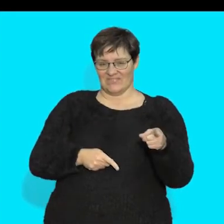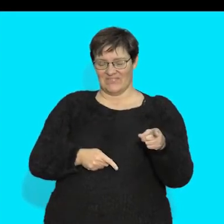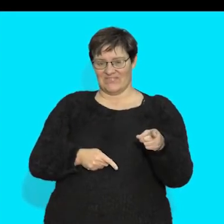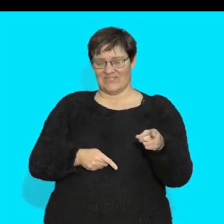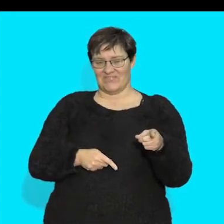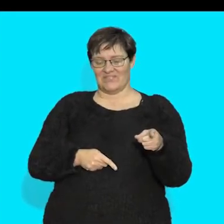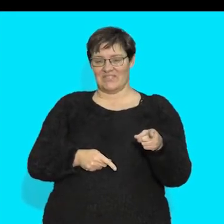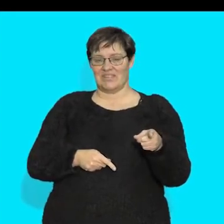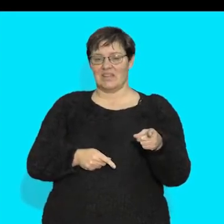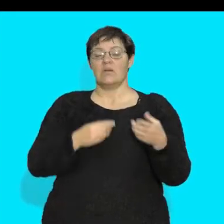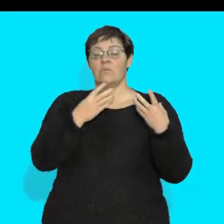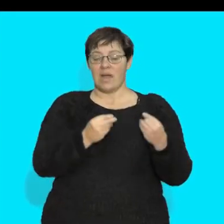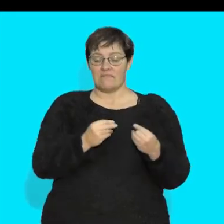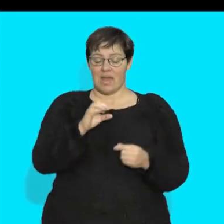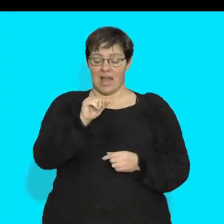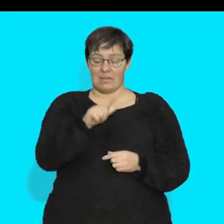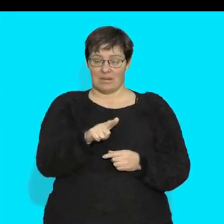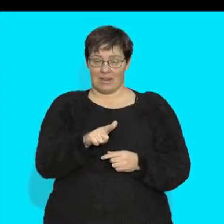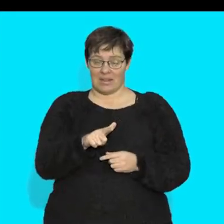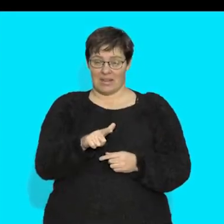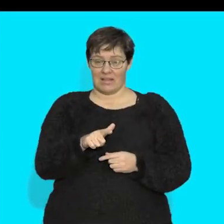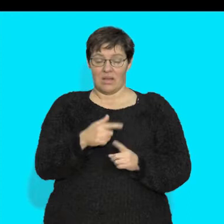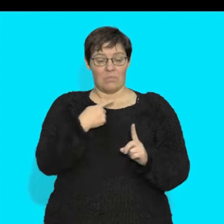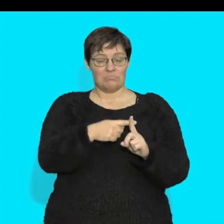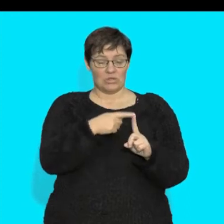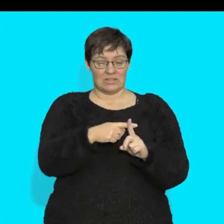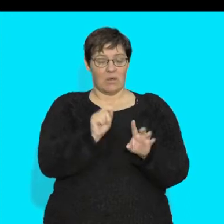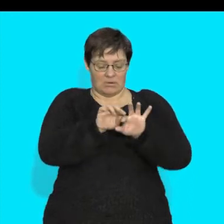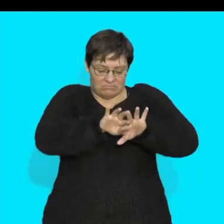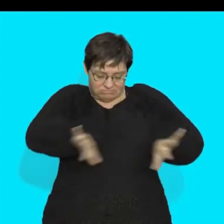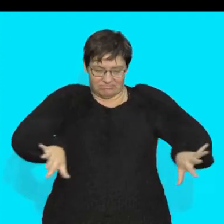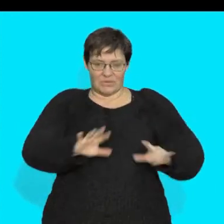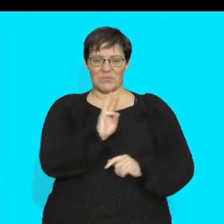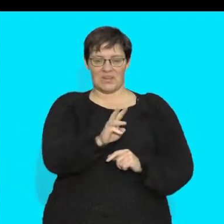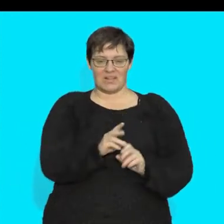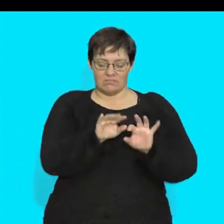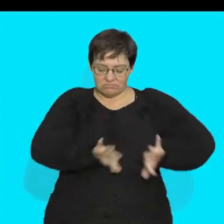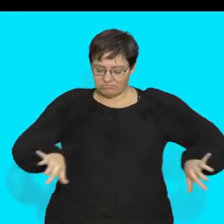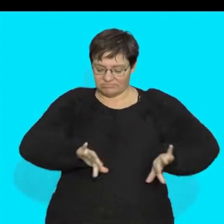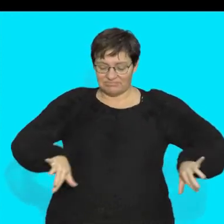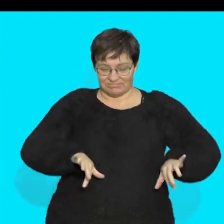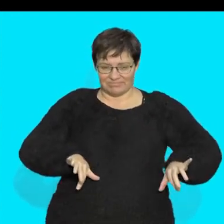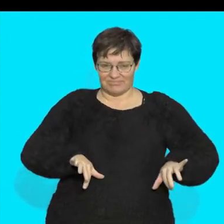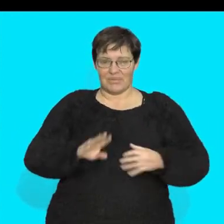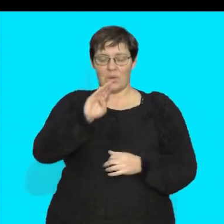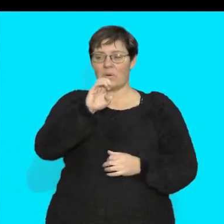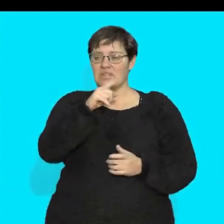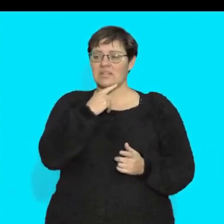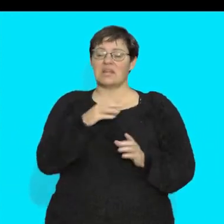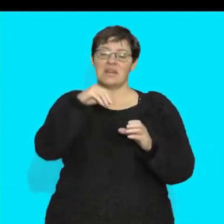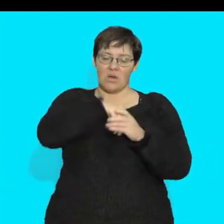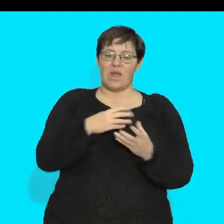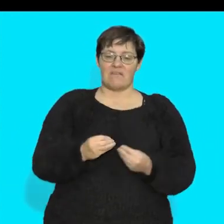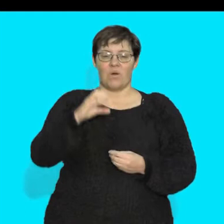terminal. And as I said, if we had aluminium as the positive ions, with bauxite, we'd